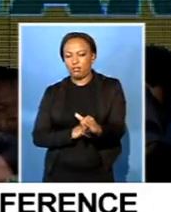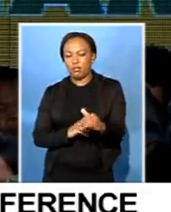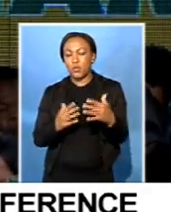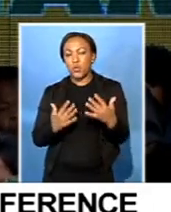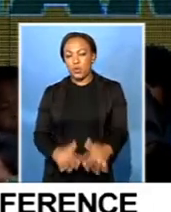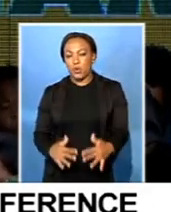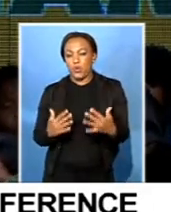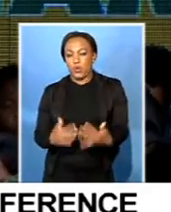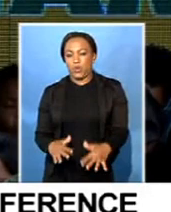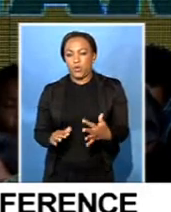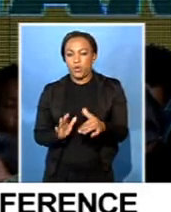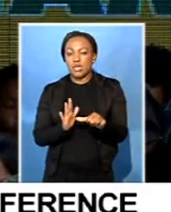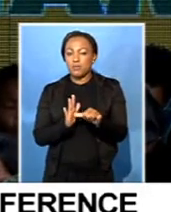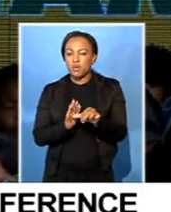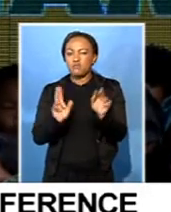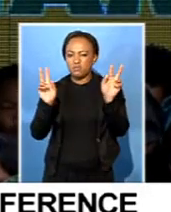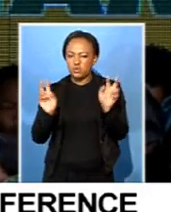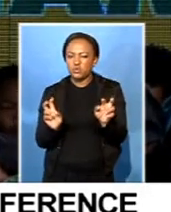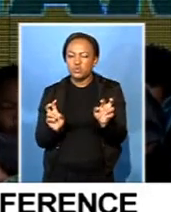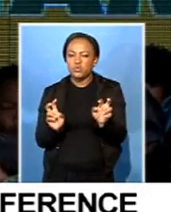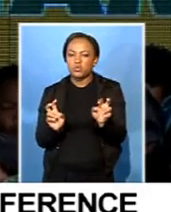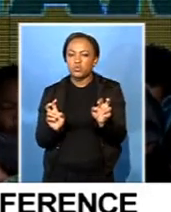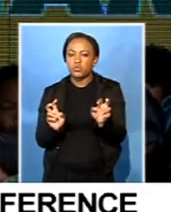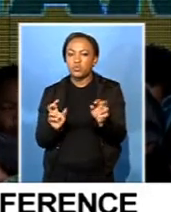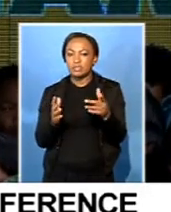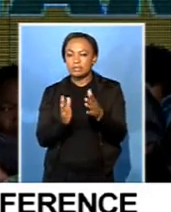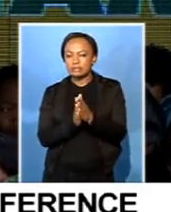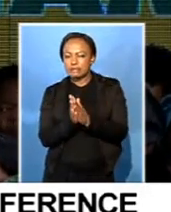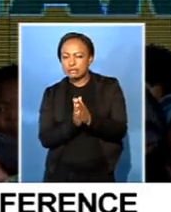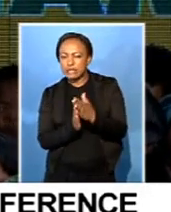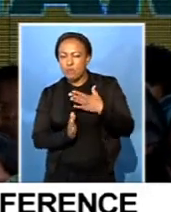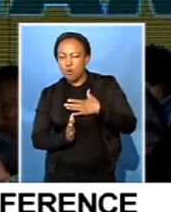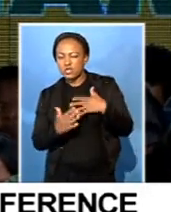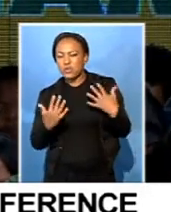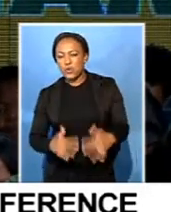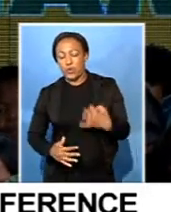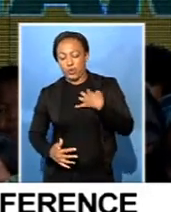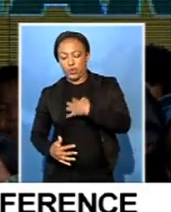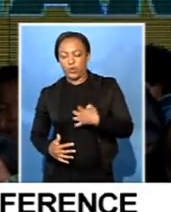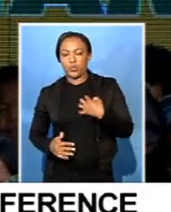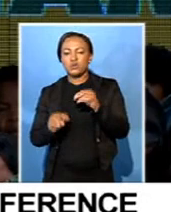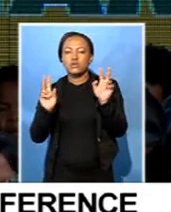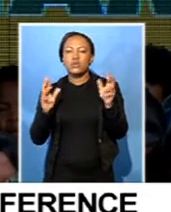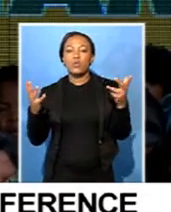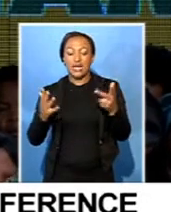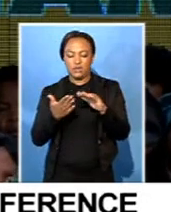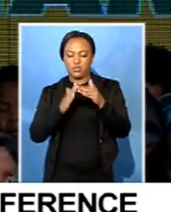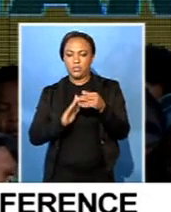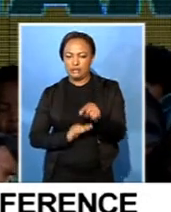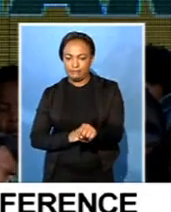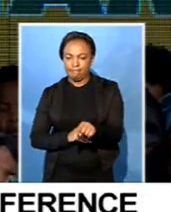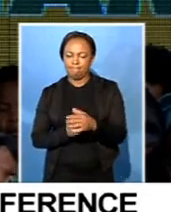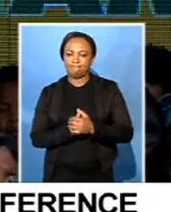most contentious and emotive issues in our